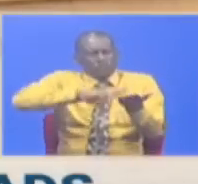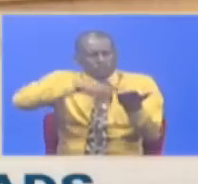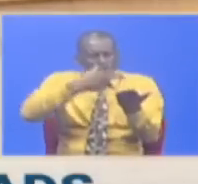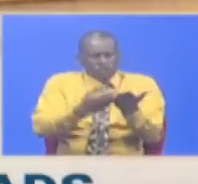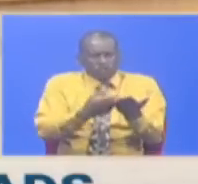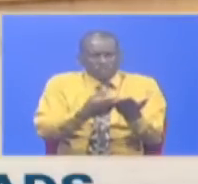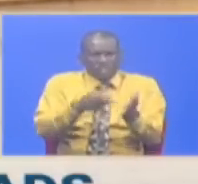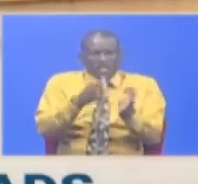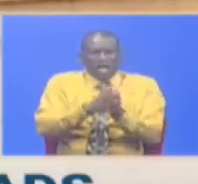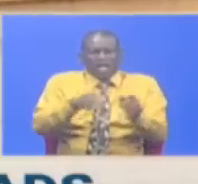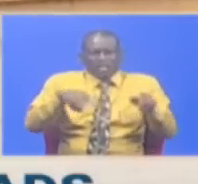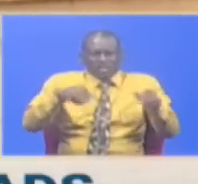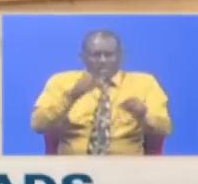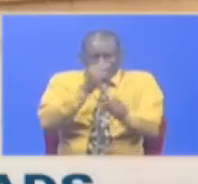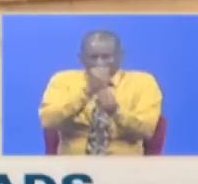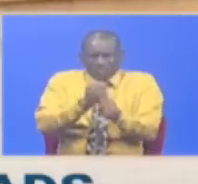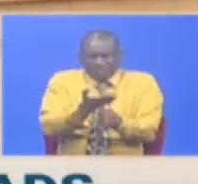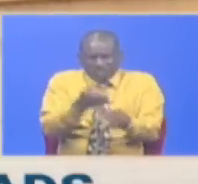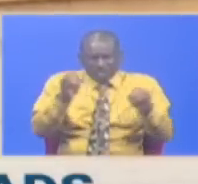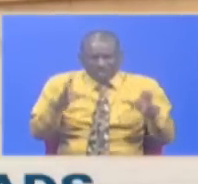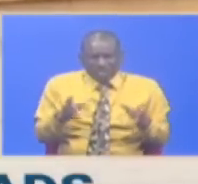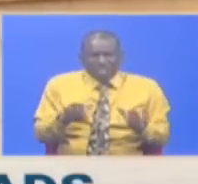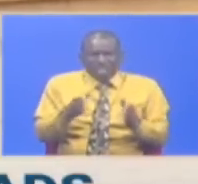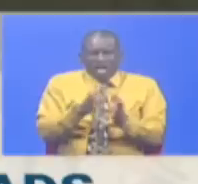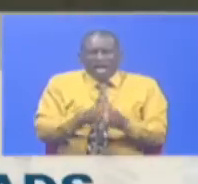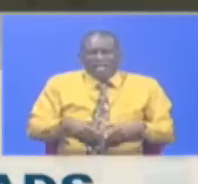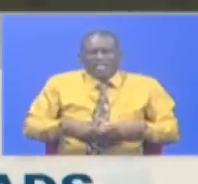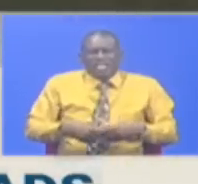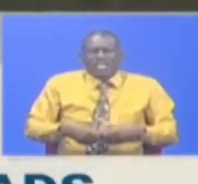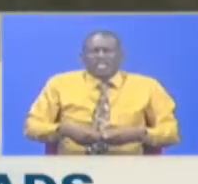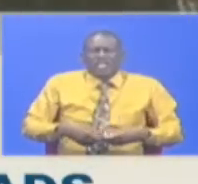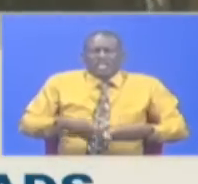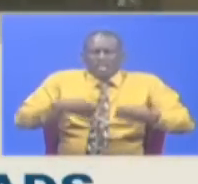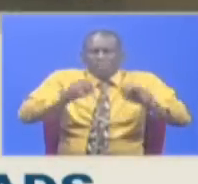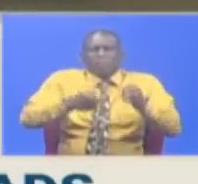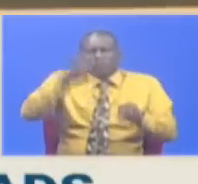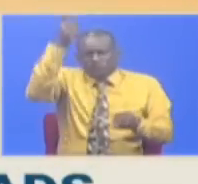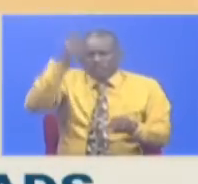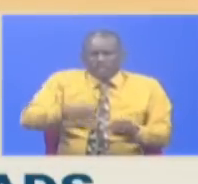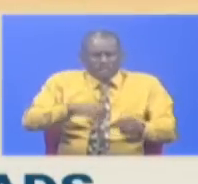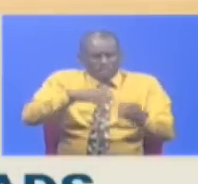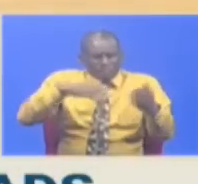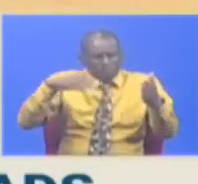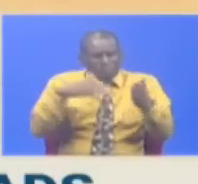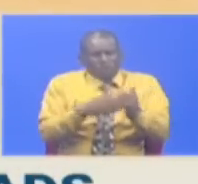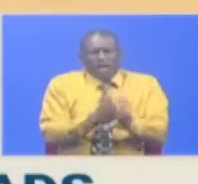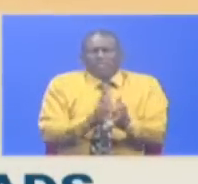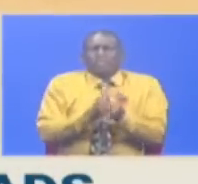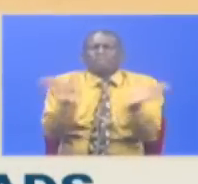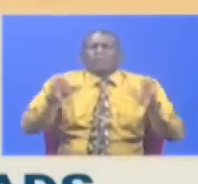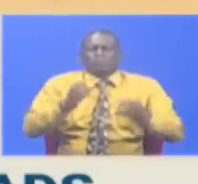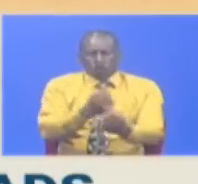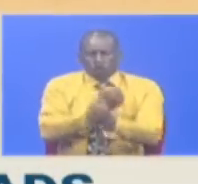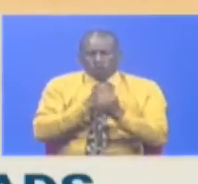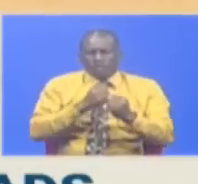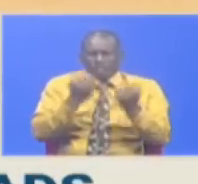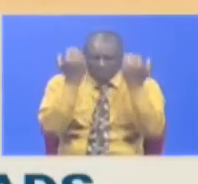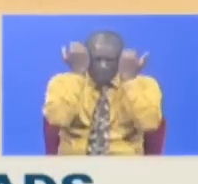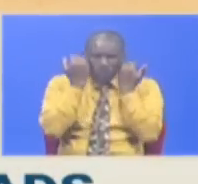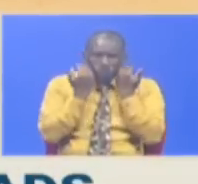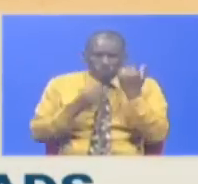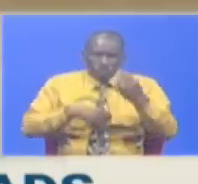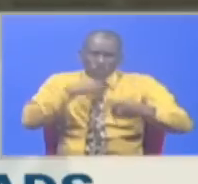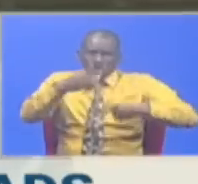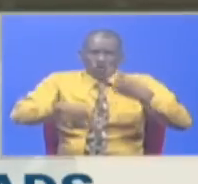and personnel. Dispensation of justice continues to be compromised, and the public confidence in the judiciary continues